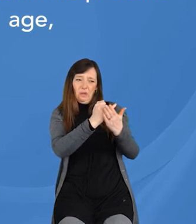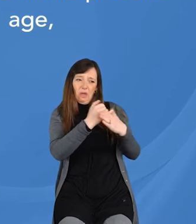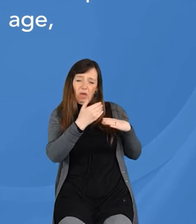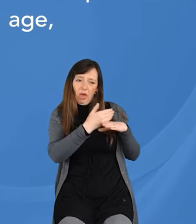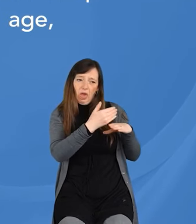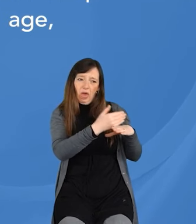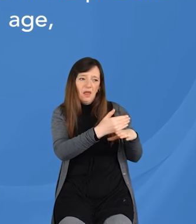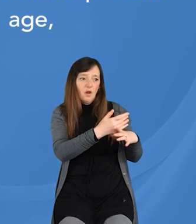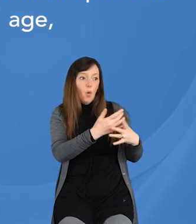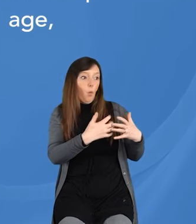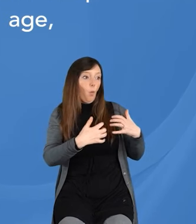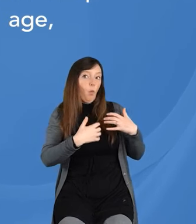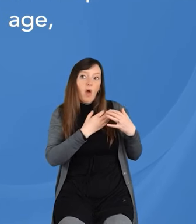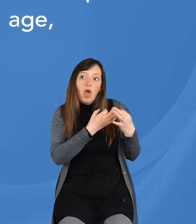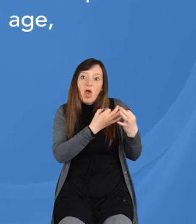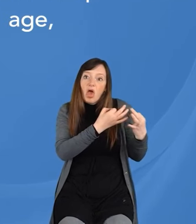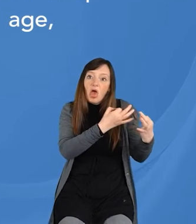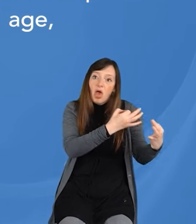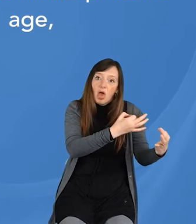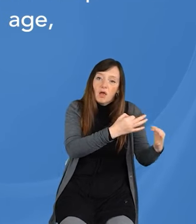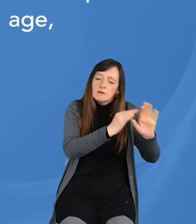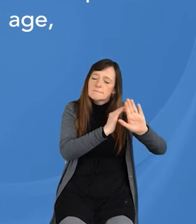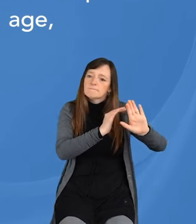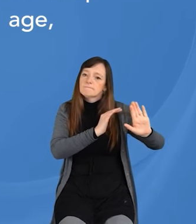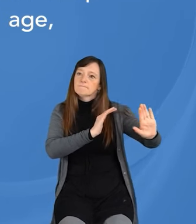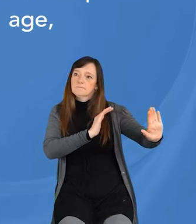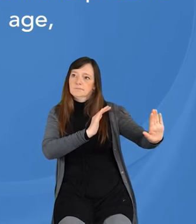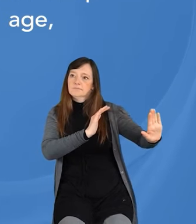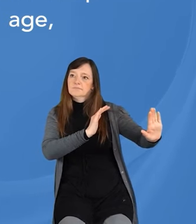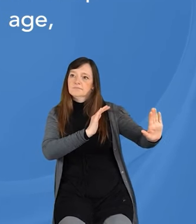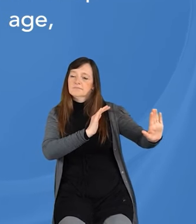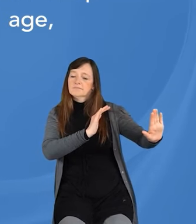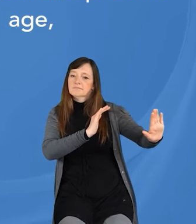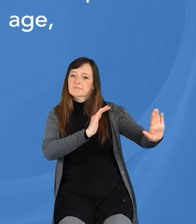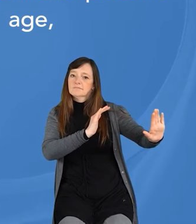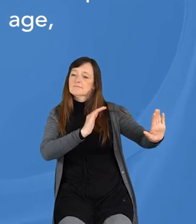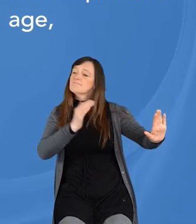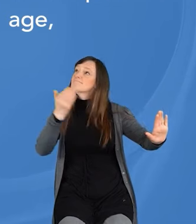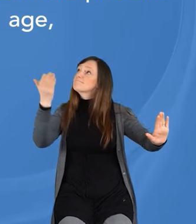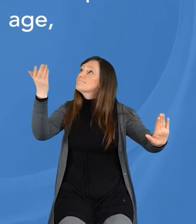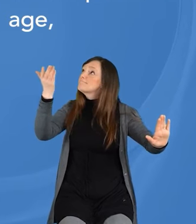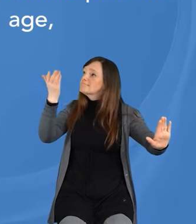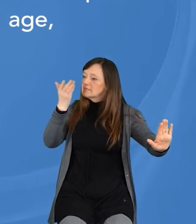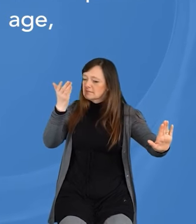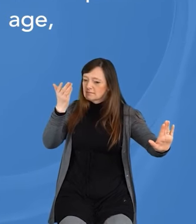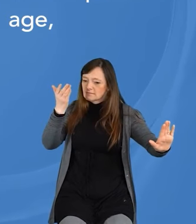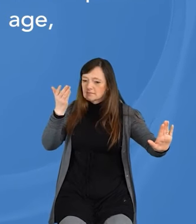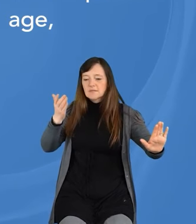ungodliness and worldly passions, and to live